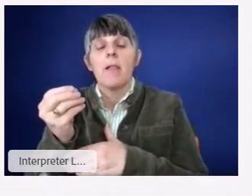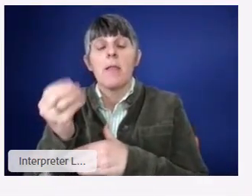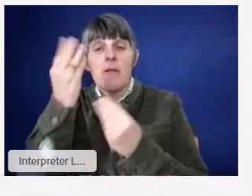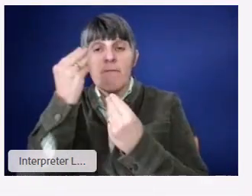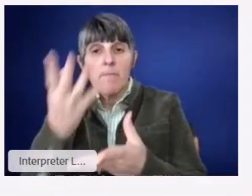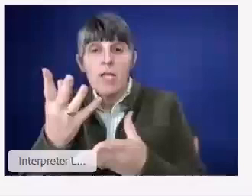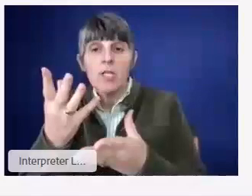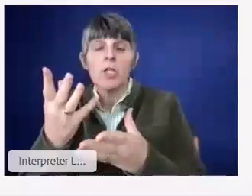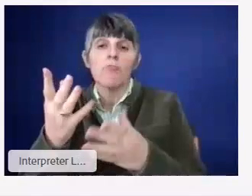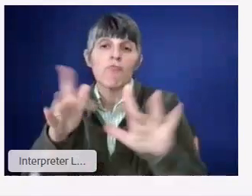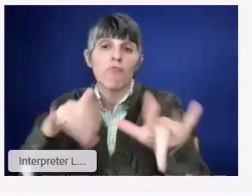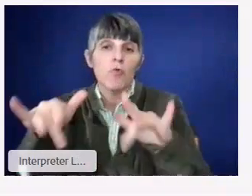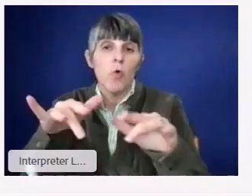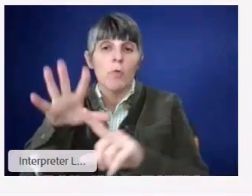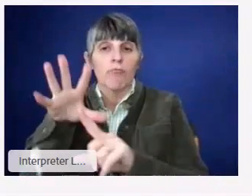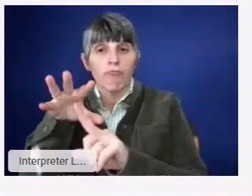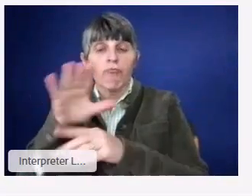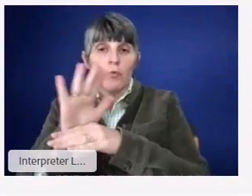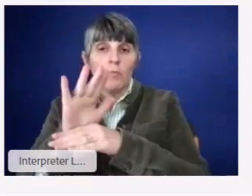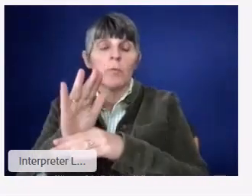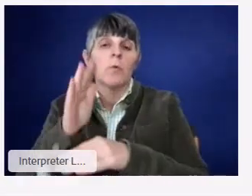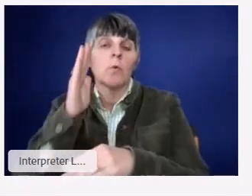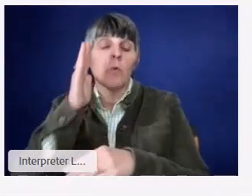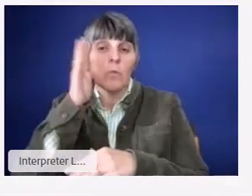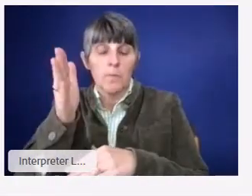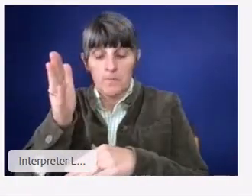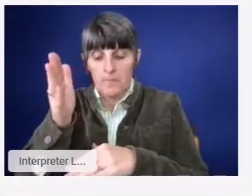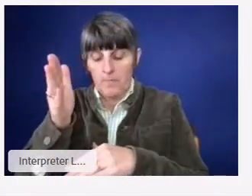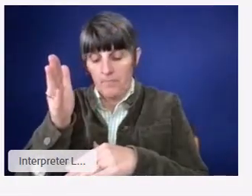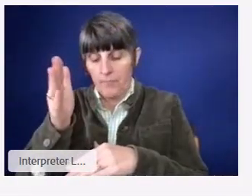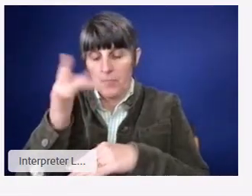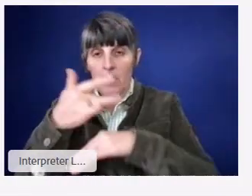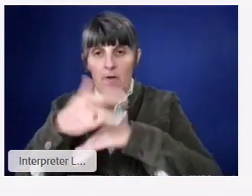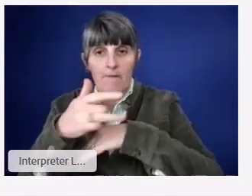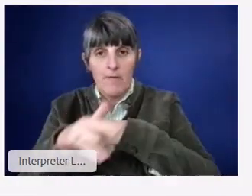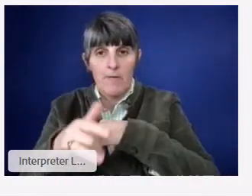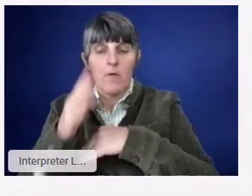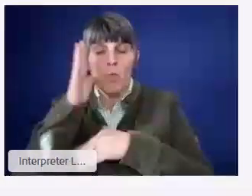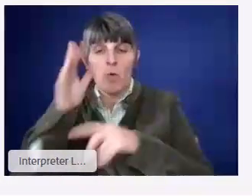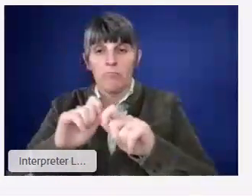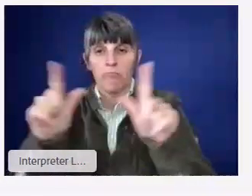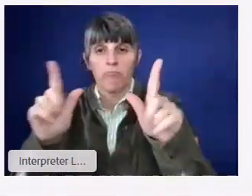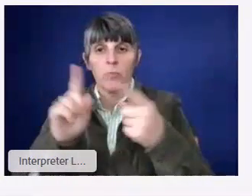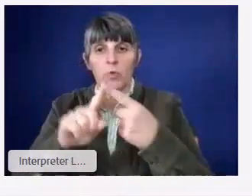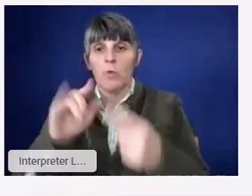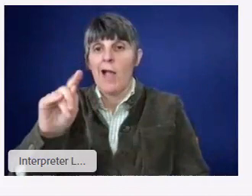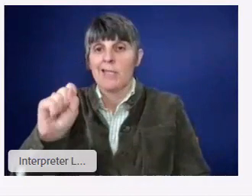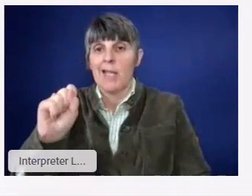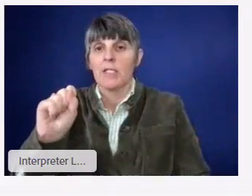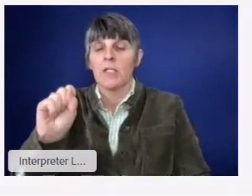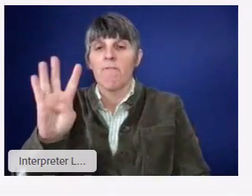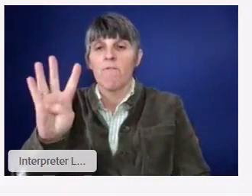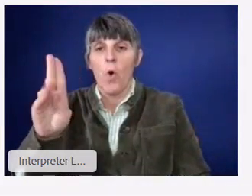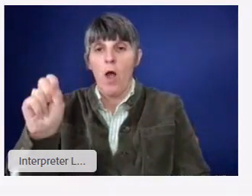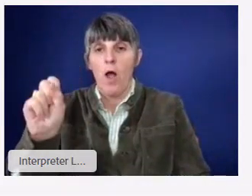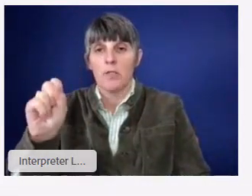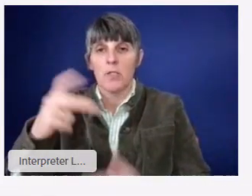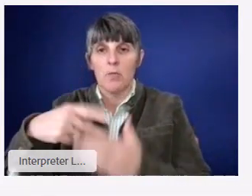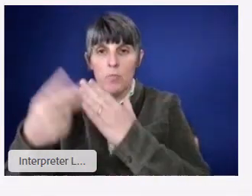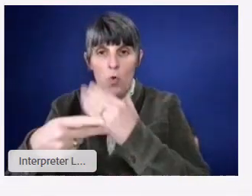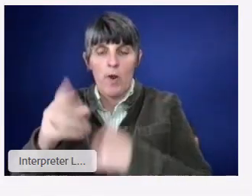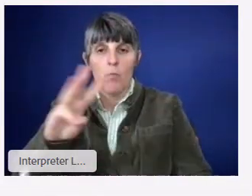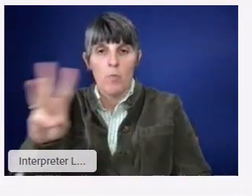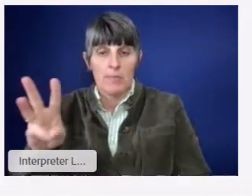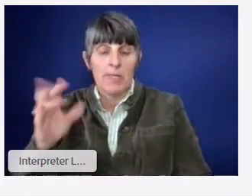presentation along with the recording from today's webinar will be posted to the ITS4US program website. If you registered